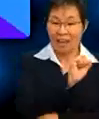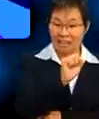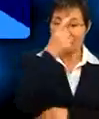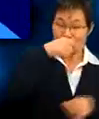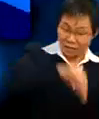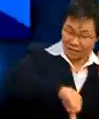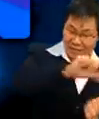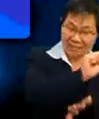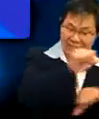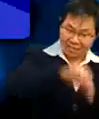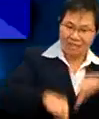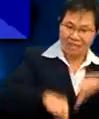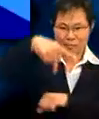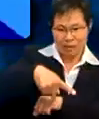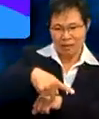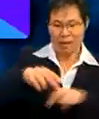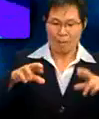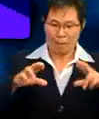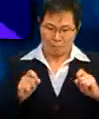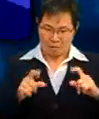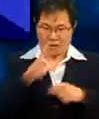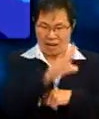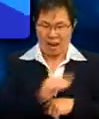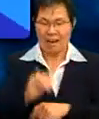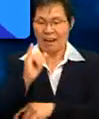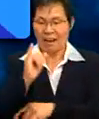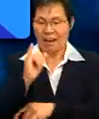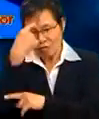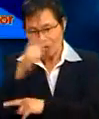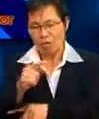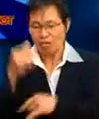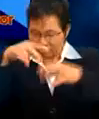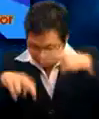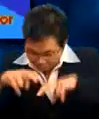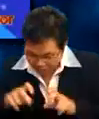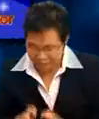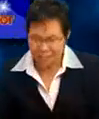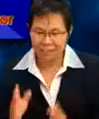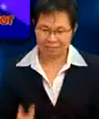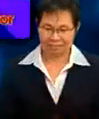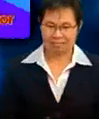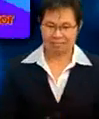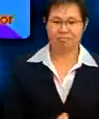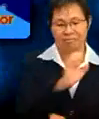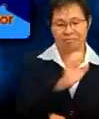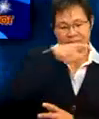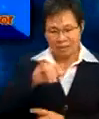S for science, P for private, and I for investigator.